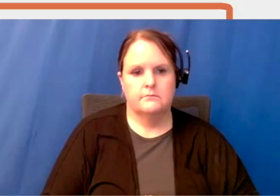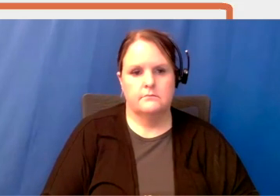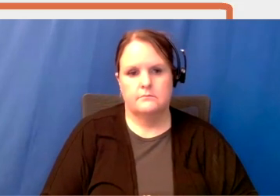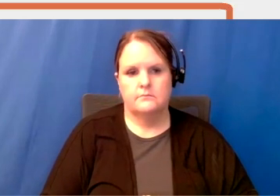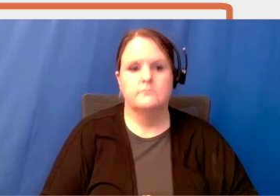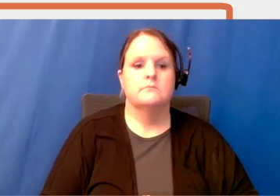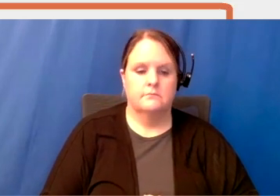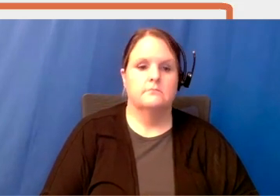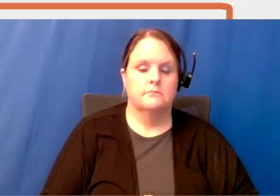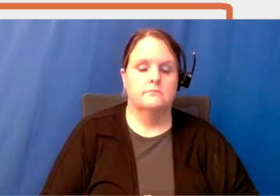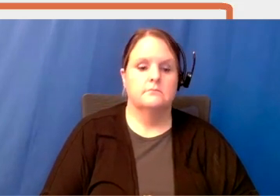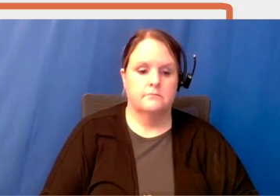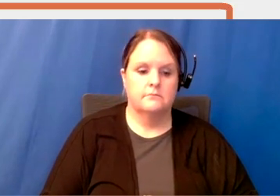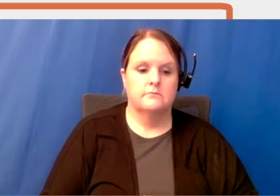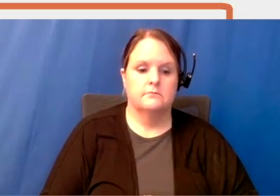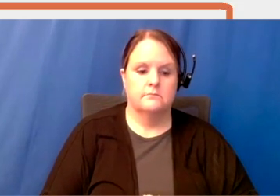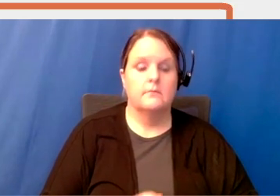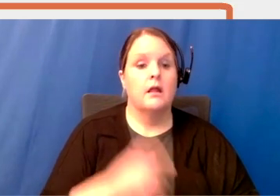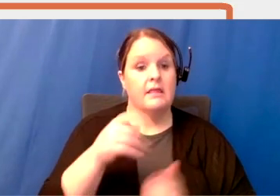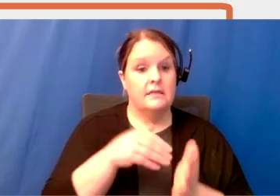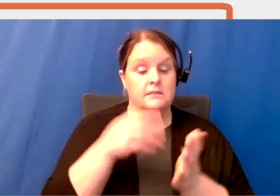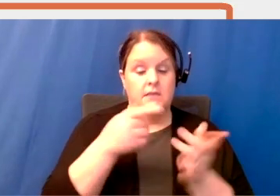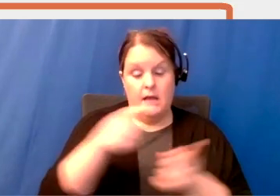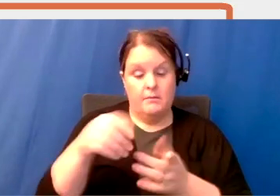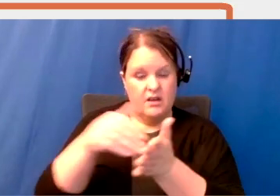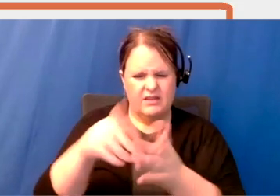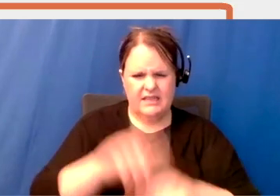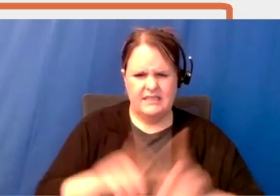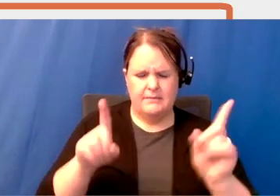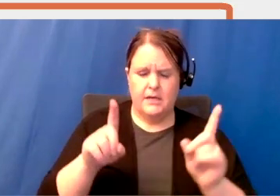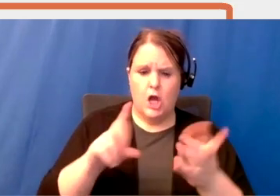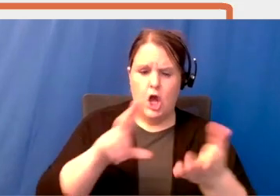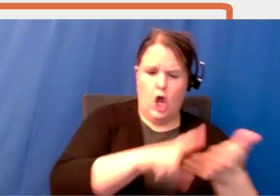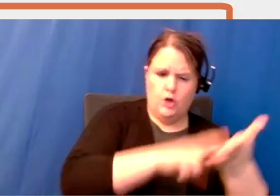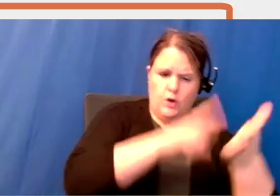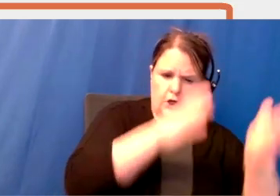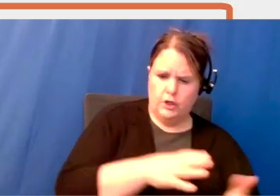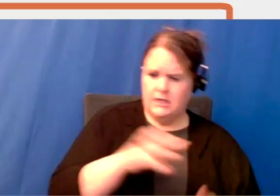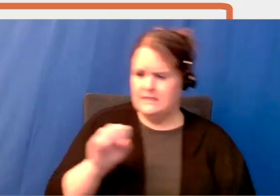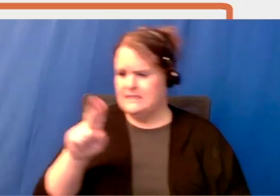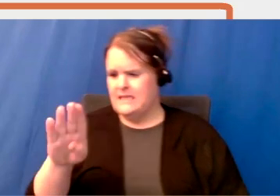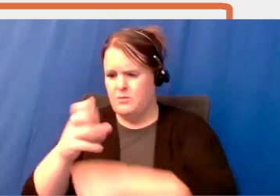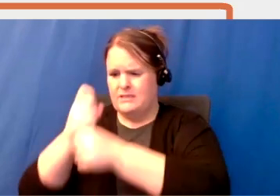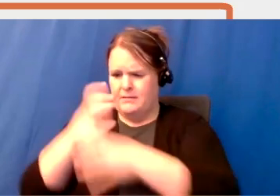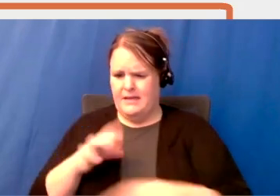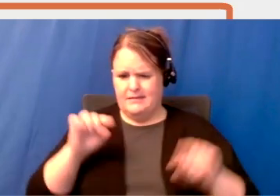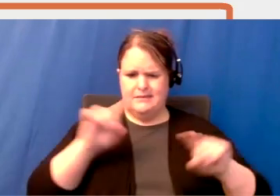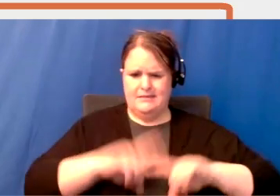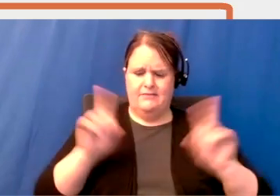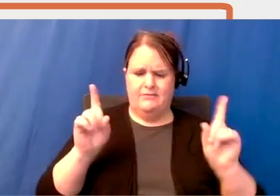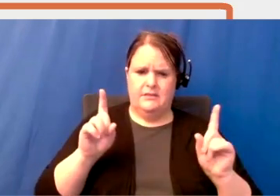So we get this question a lot. What's the difference between a subrecipient and a contractor? I mean, the Code of